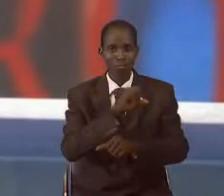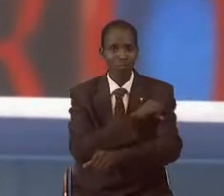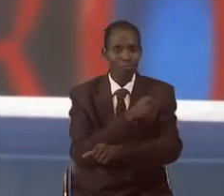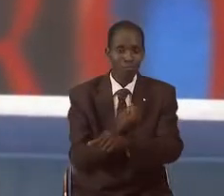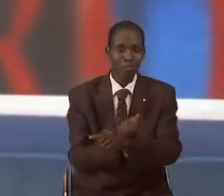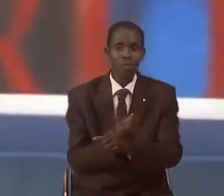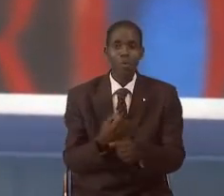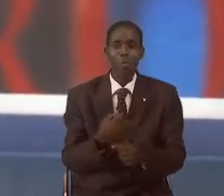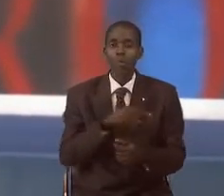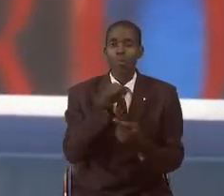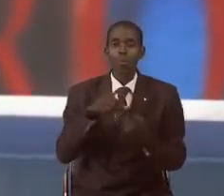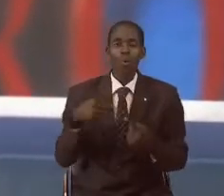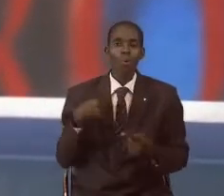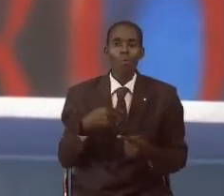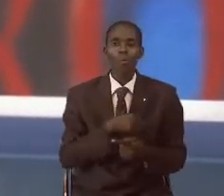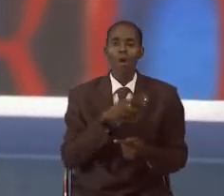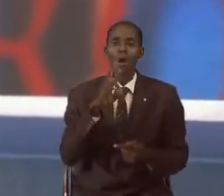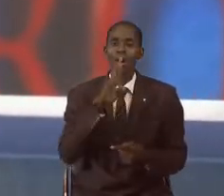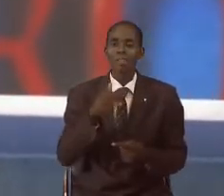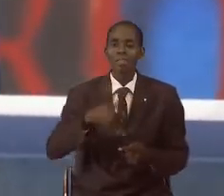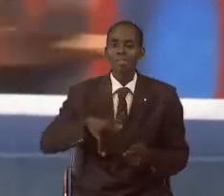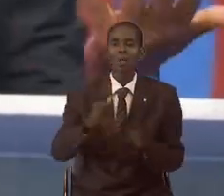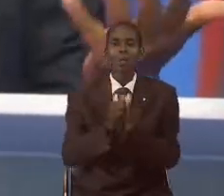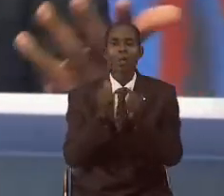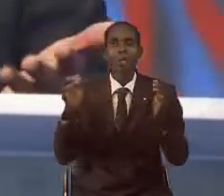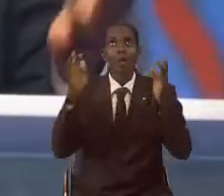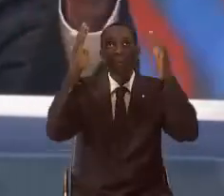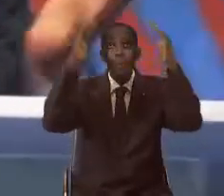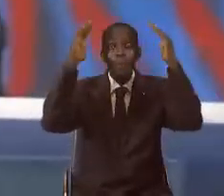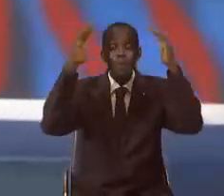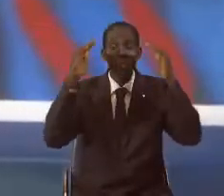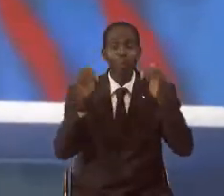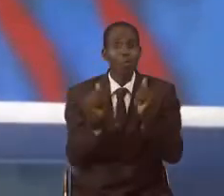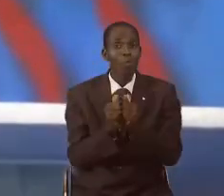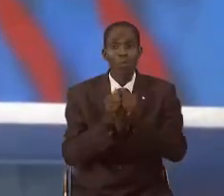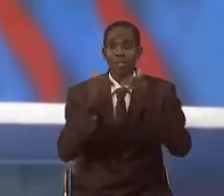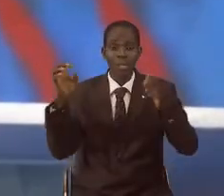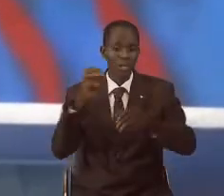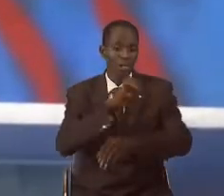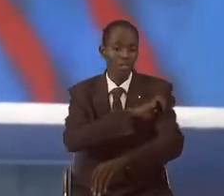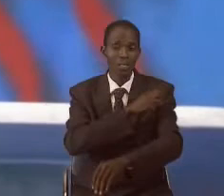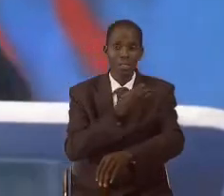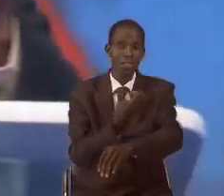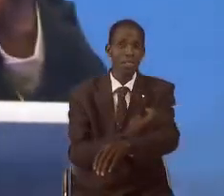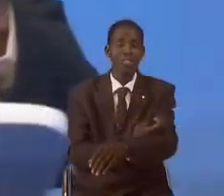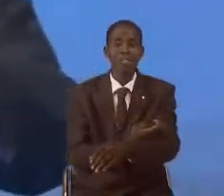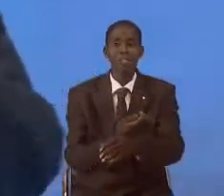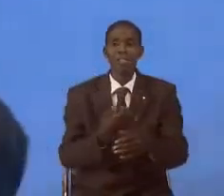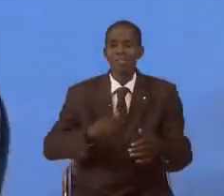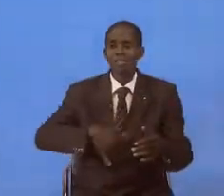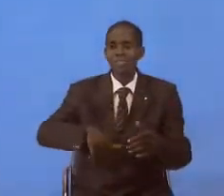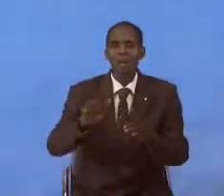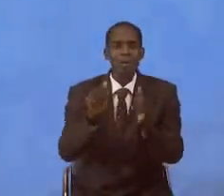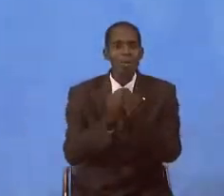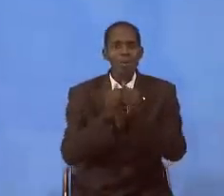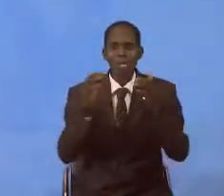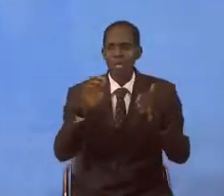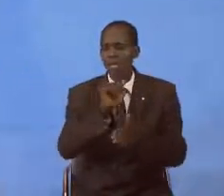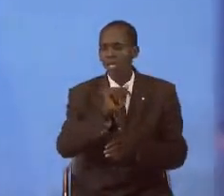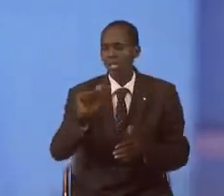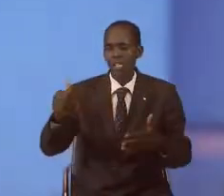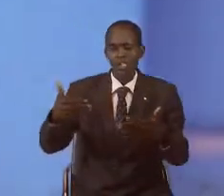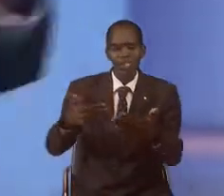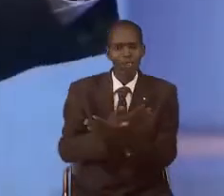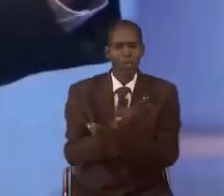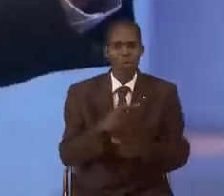were yet without power, when we were yet without hope, when we were yet without